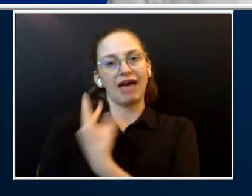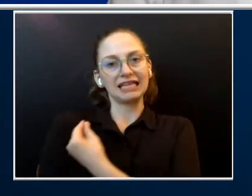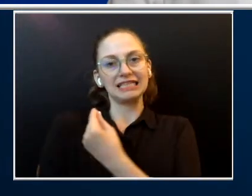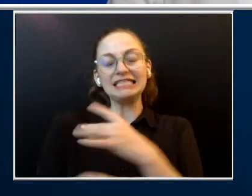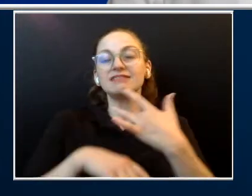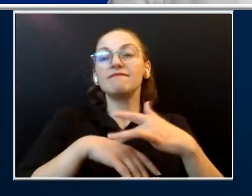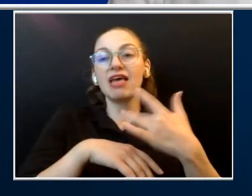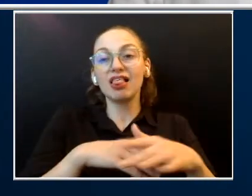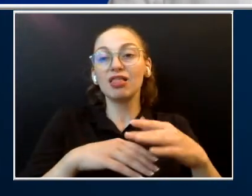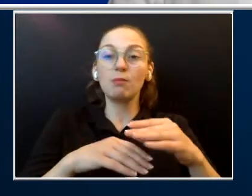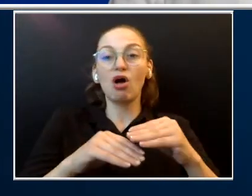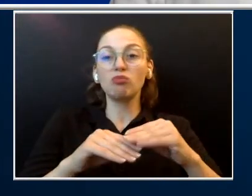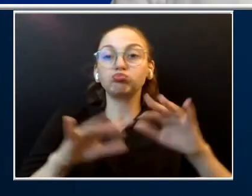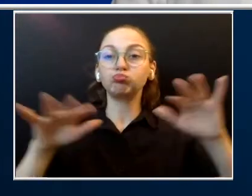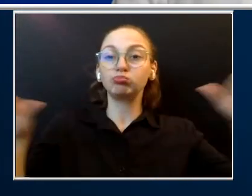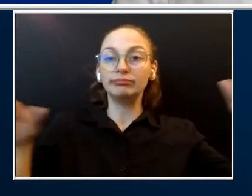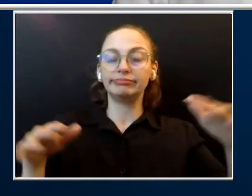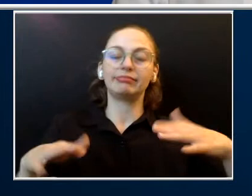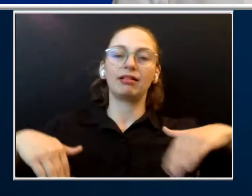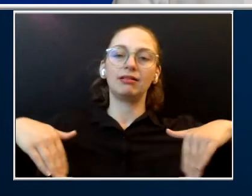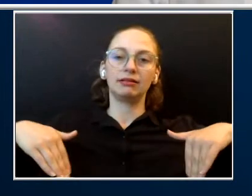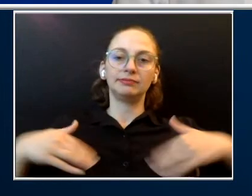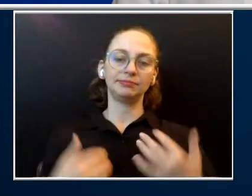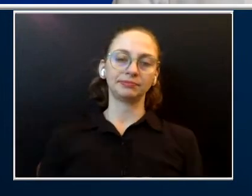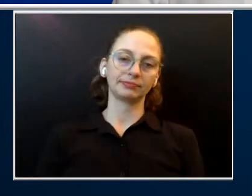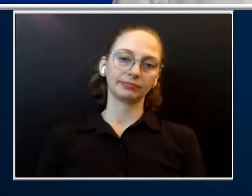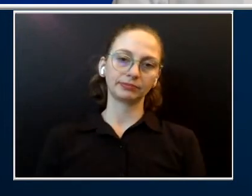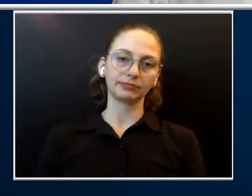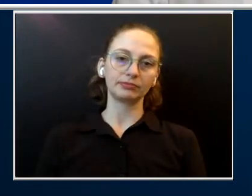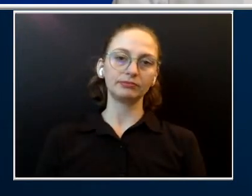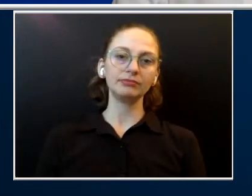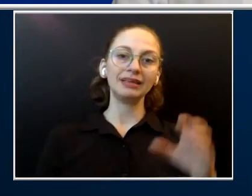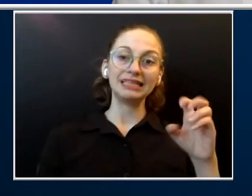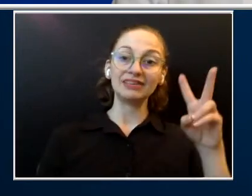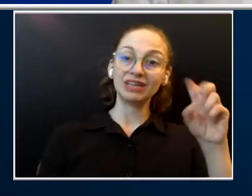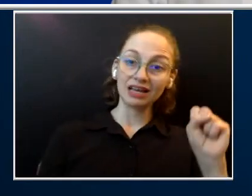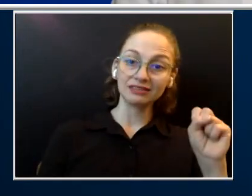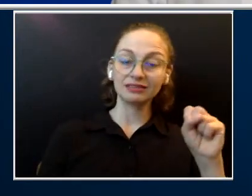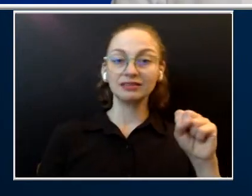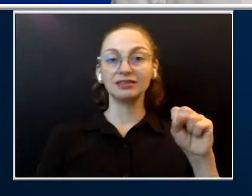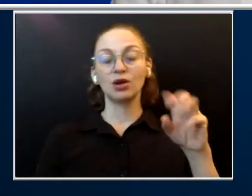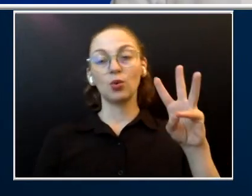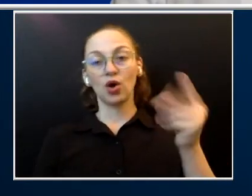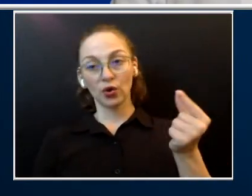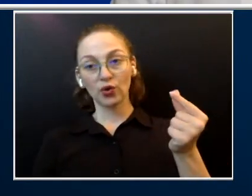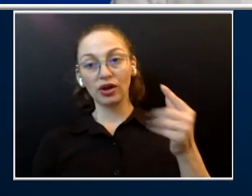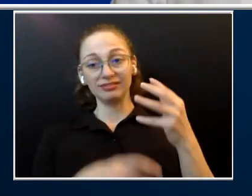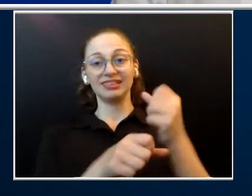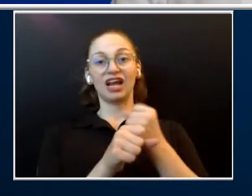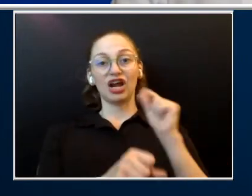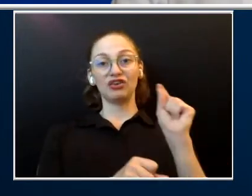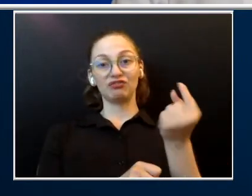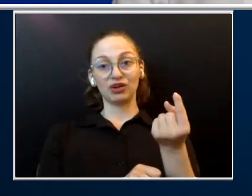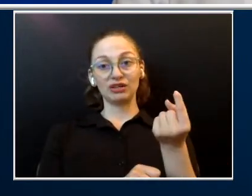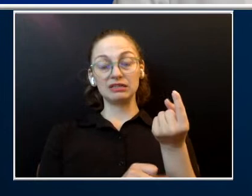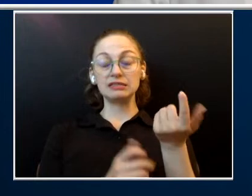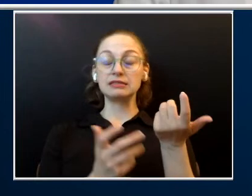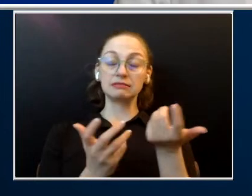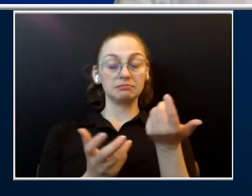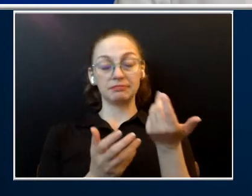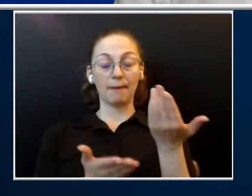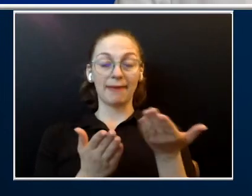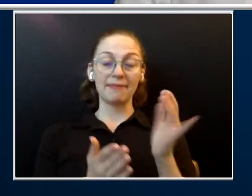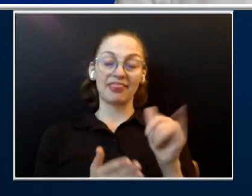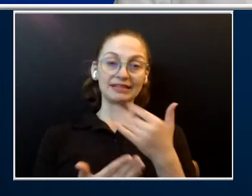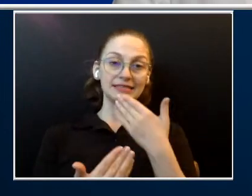yet. Interesting, the CVS and Walgreens and other pharmacies got it first. That may be appropriate. The other challenge is that